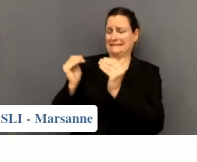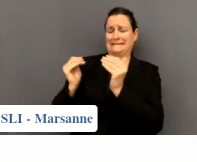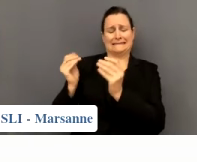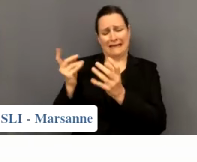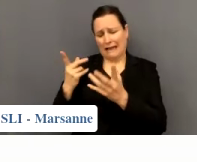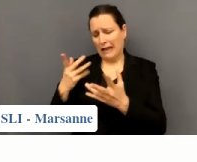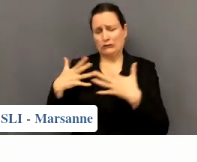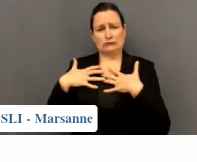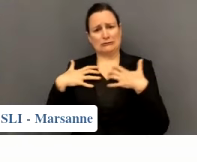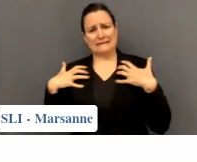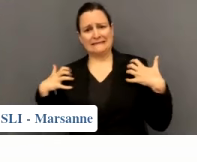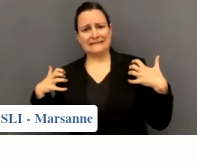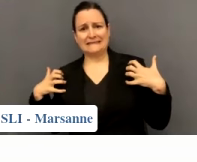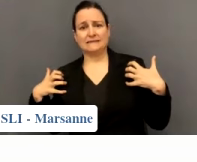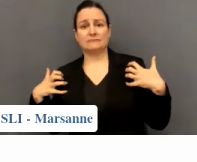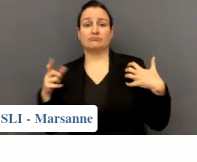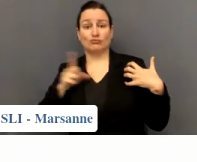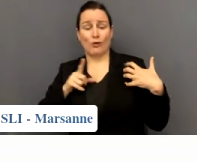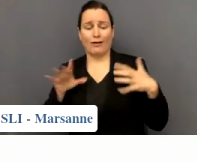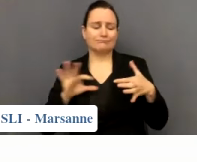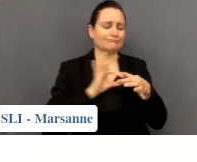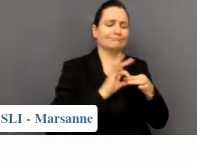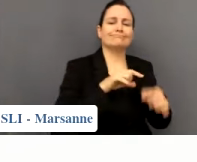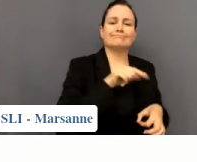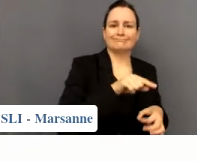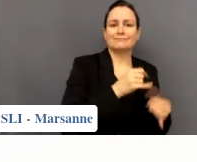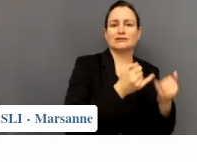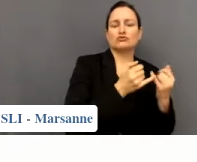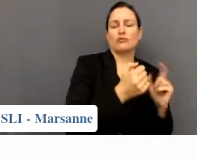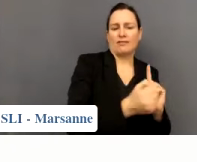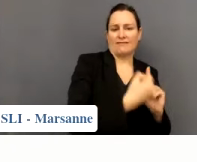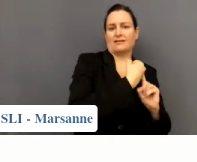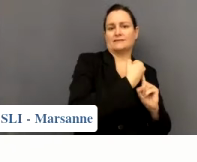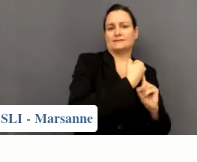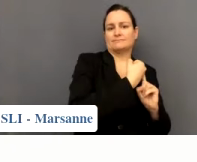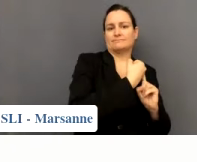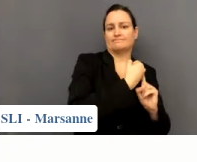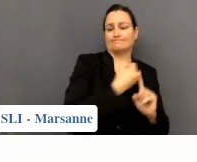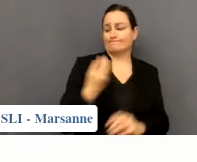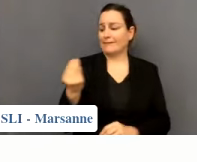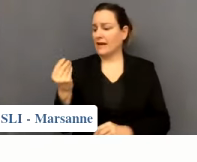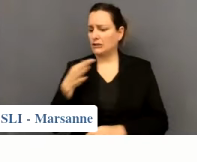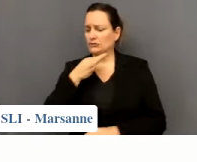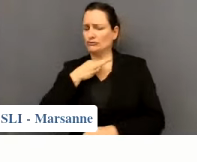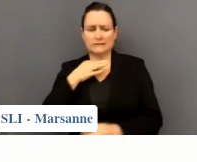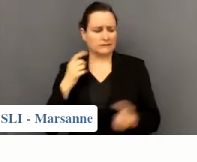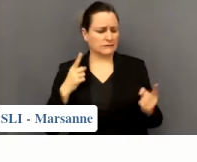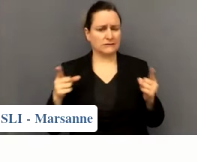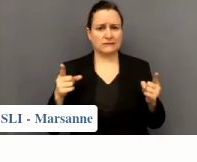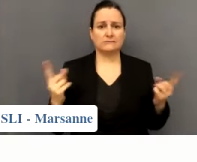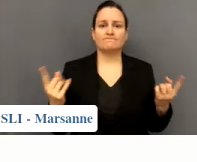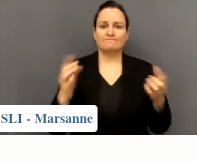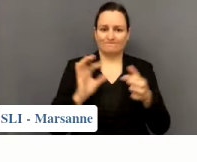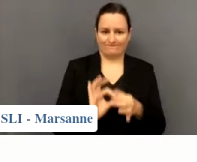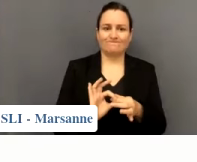violence. The connection between sexual violence and financial stress was compounded by the health impacts of